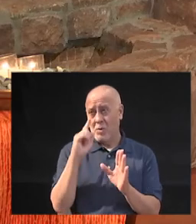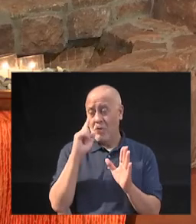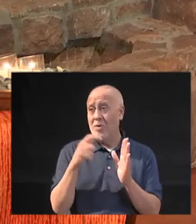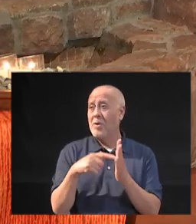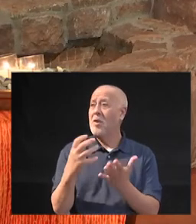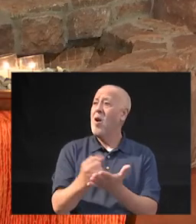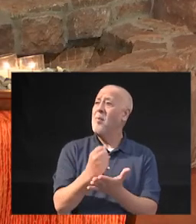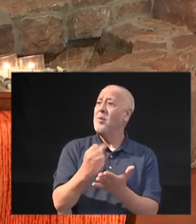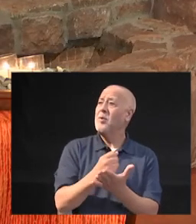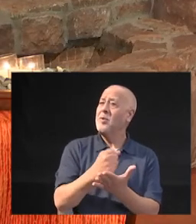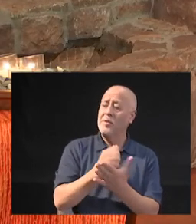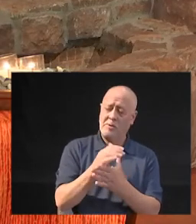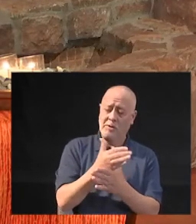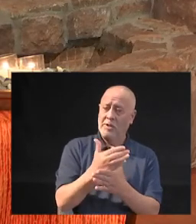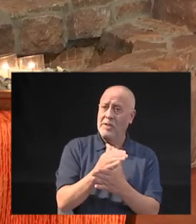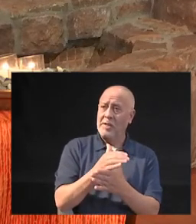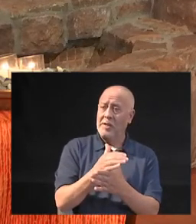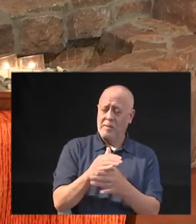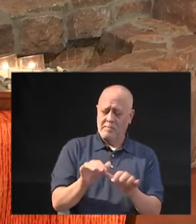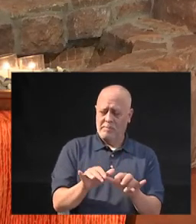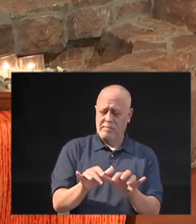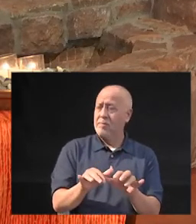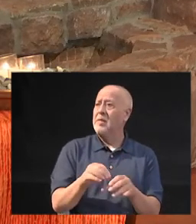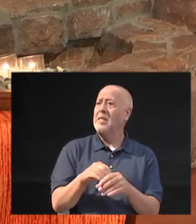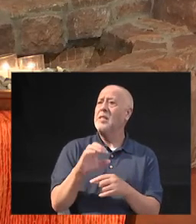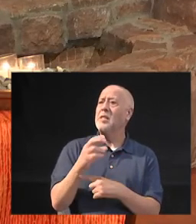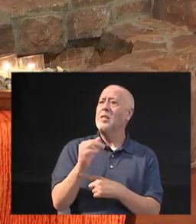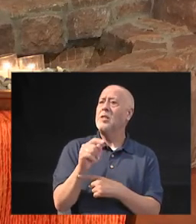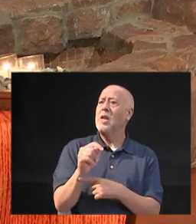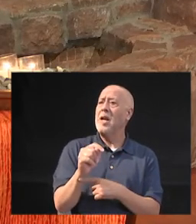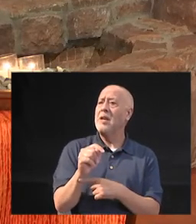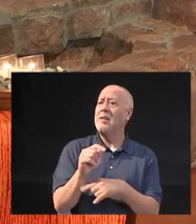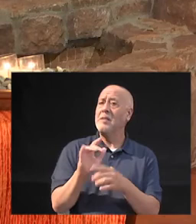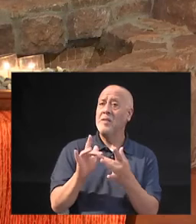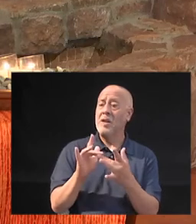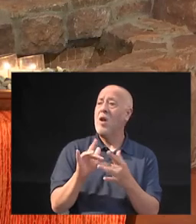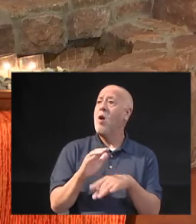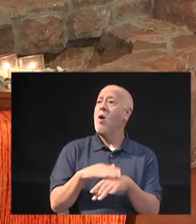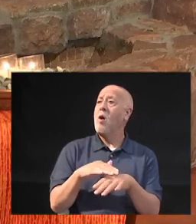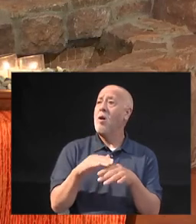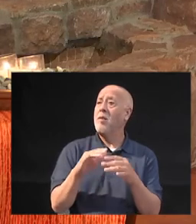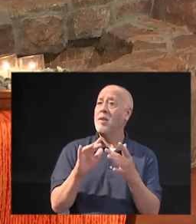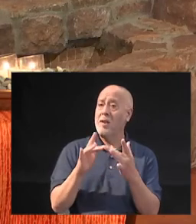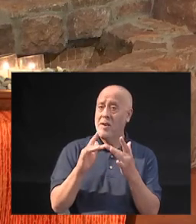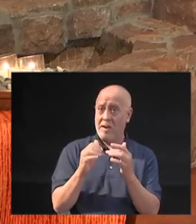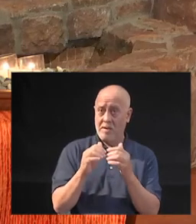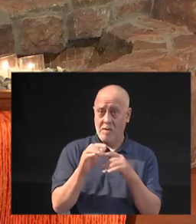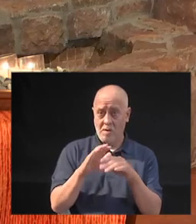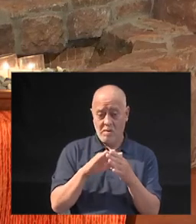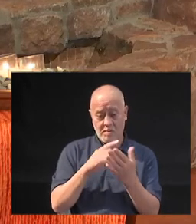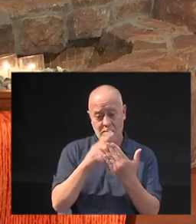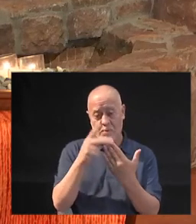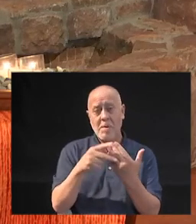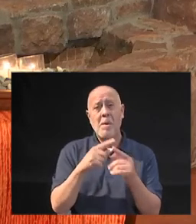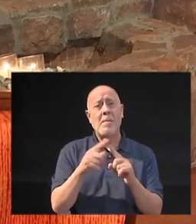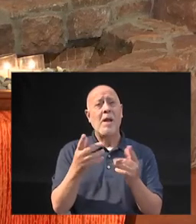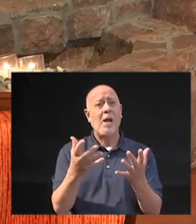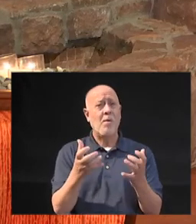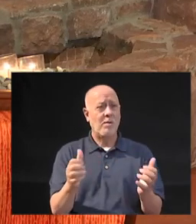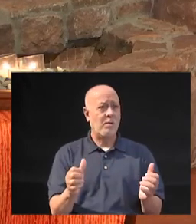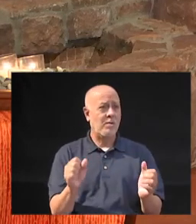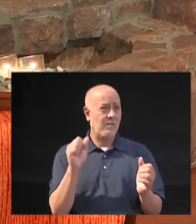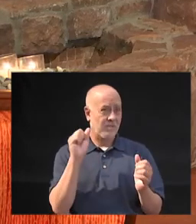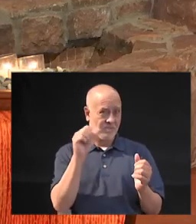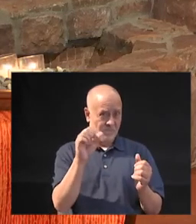to share that prayer in the chat stream or online in the bulletin. But I'd like to lift up these names from our